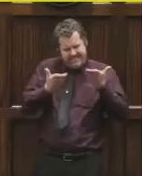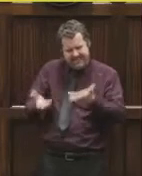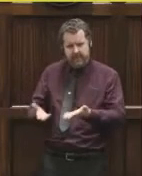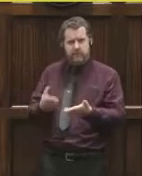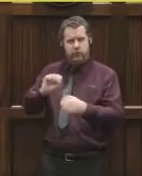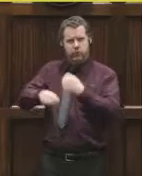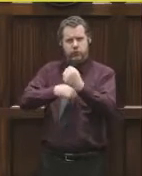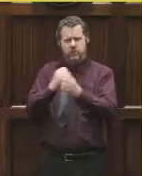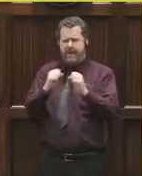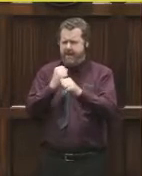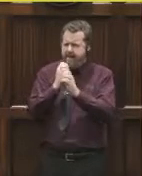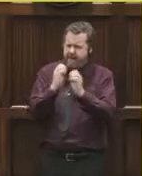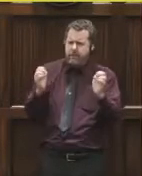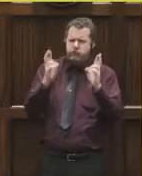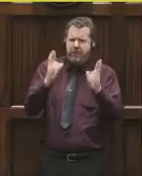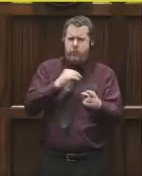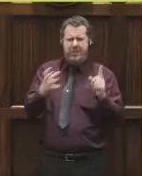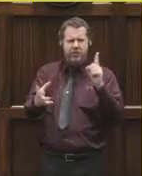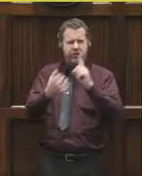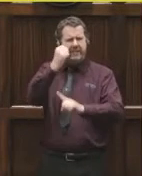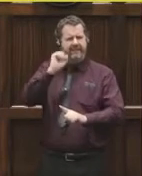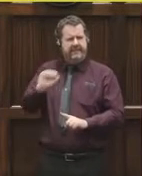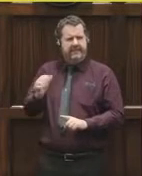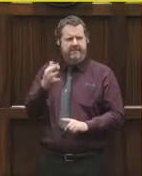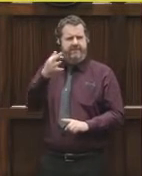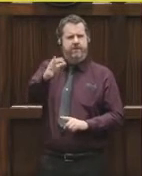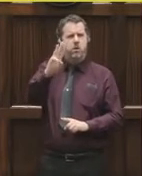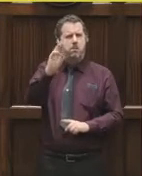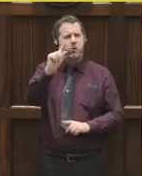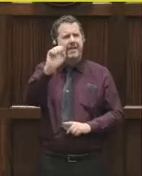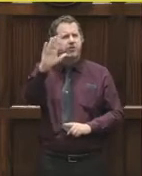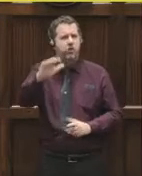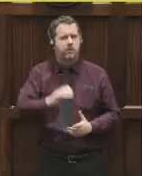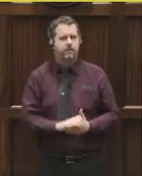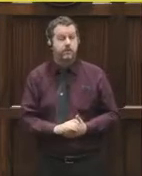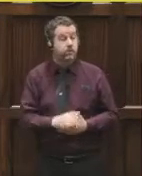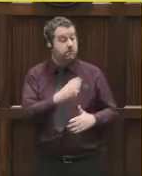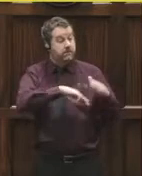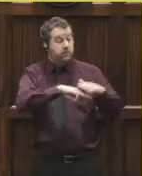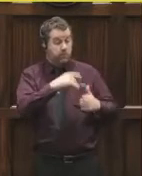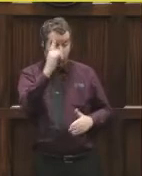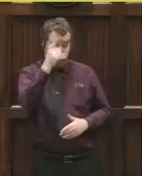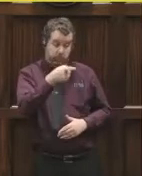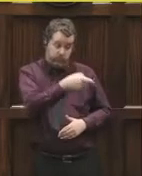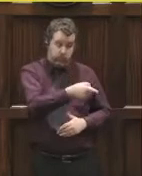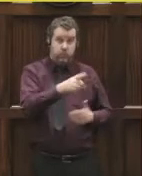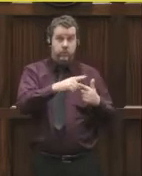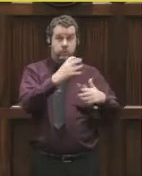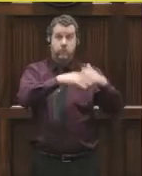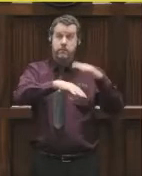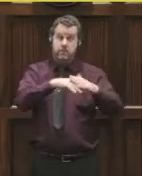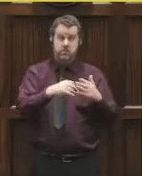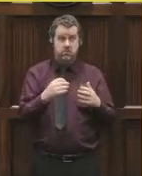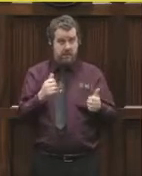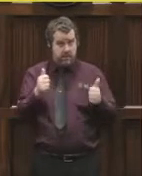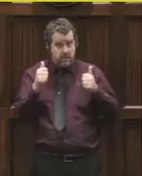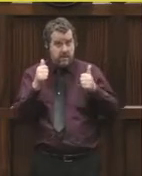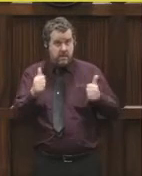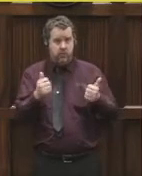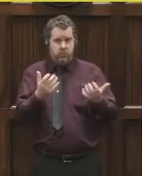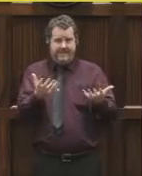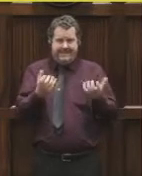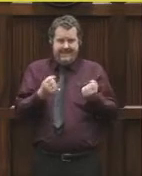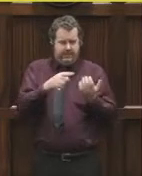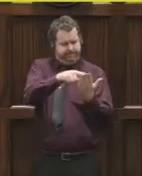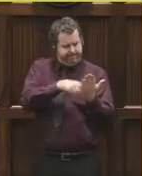his potential that he could achieve. Minister, I hope that you and your government are in a position to accept this very necessary